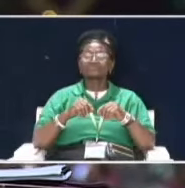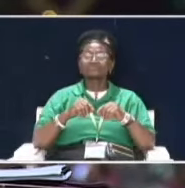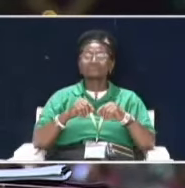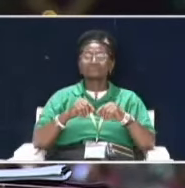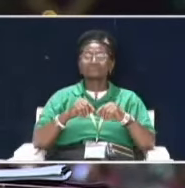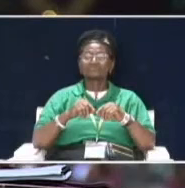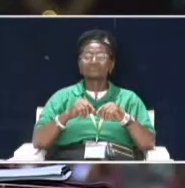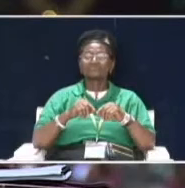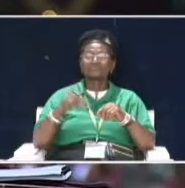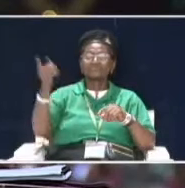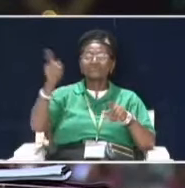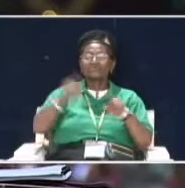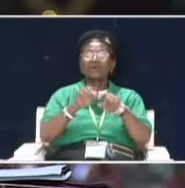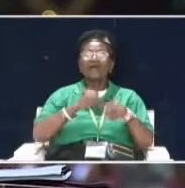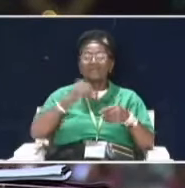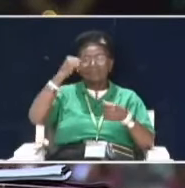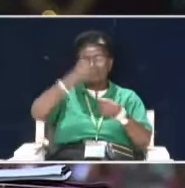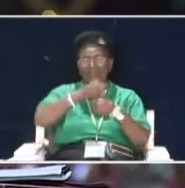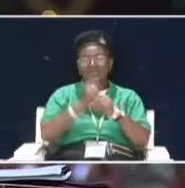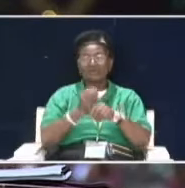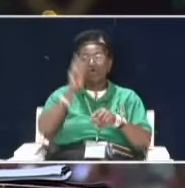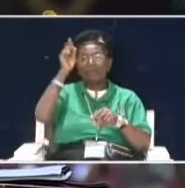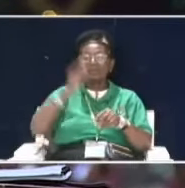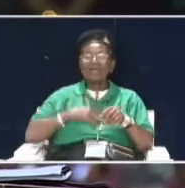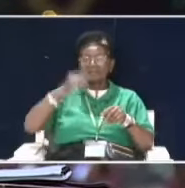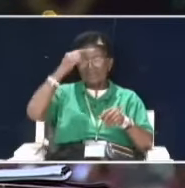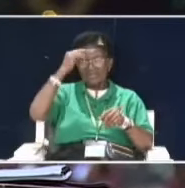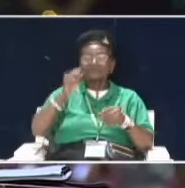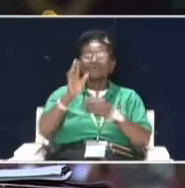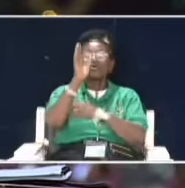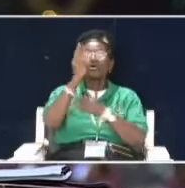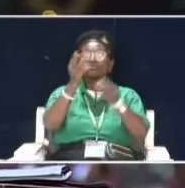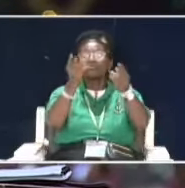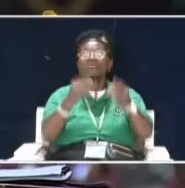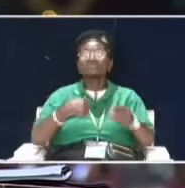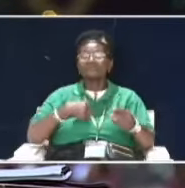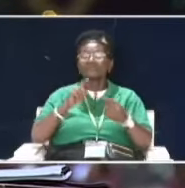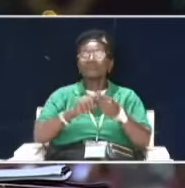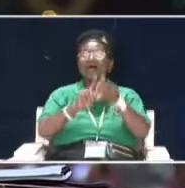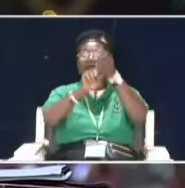So I made up my mind, I think God wants me to handle this case myself.